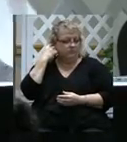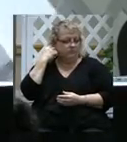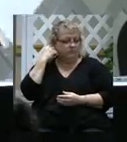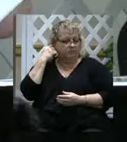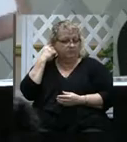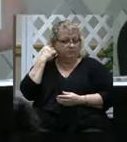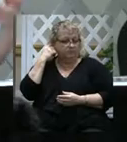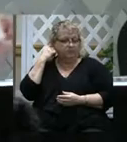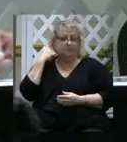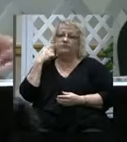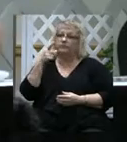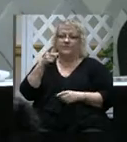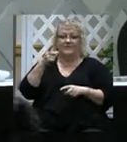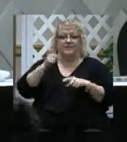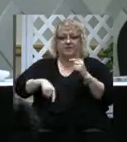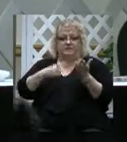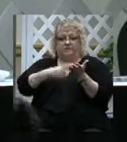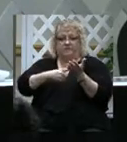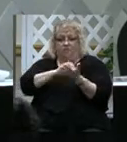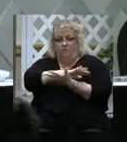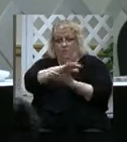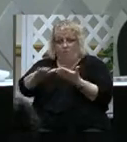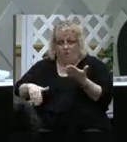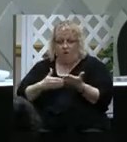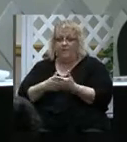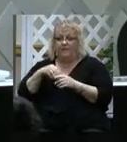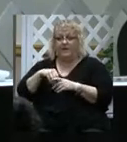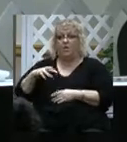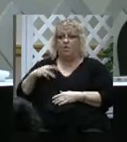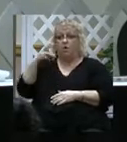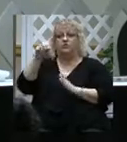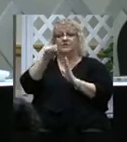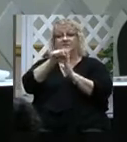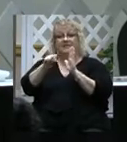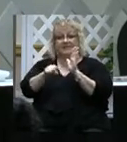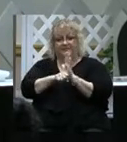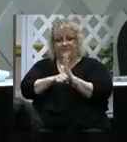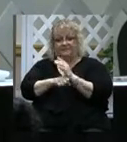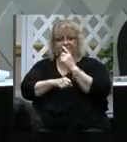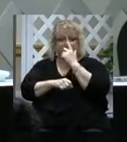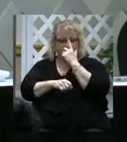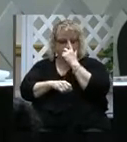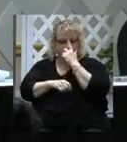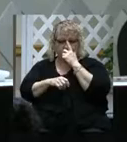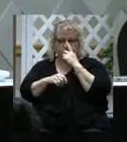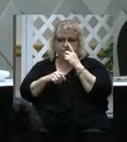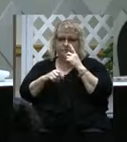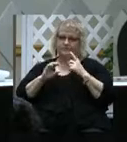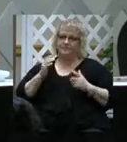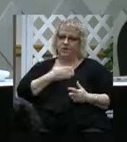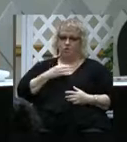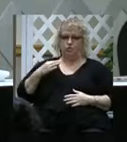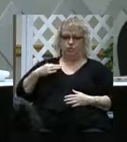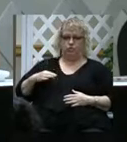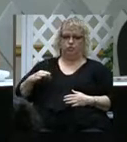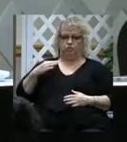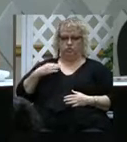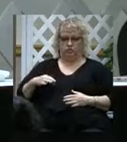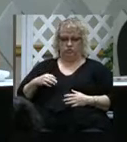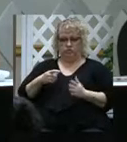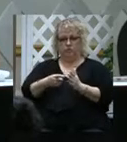And again, we can't cover everything, but in Washington State, our unions